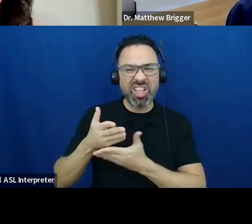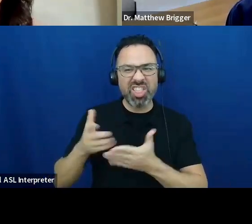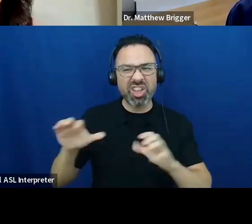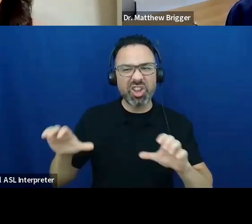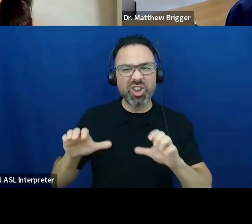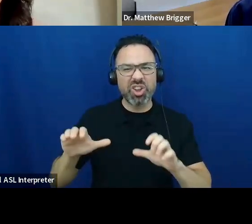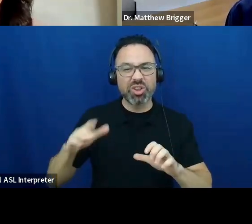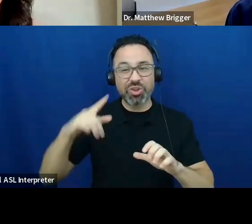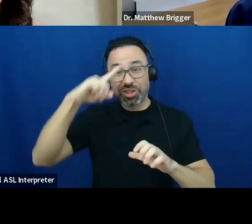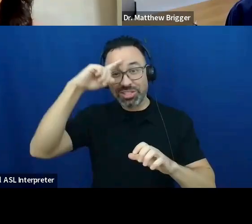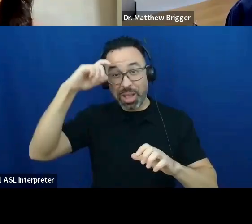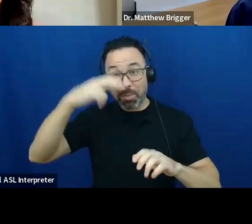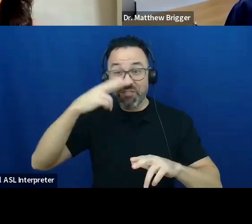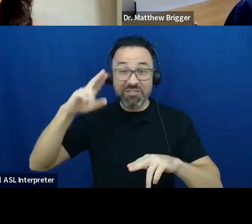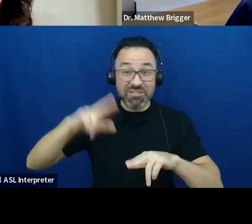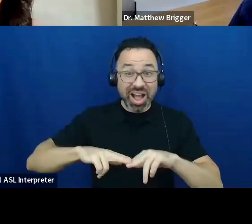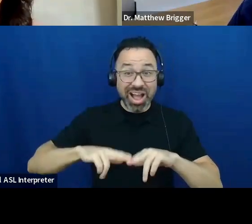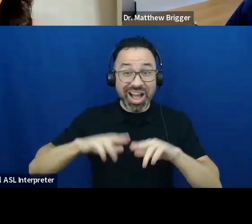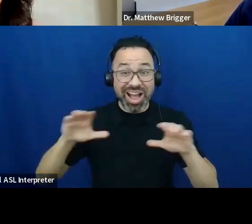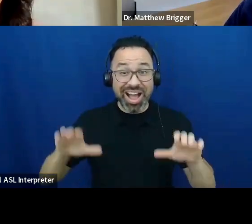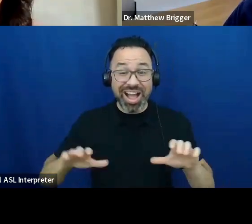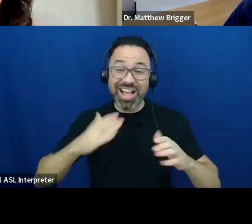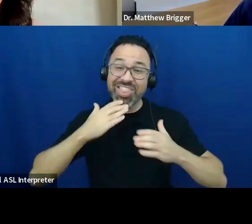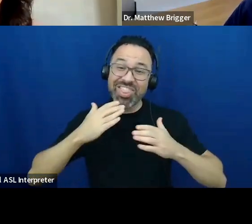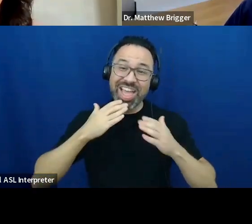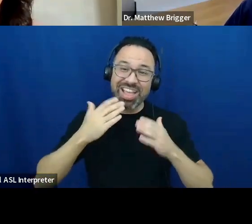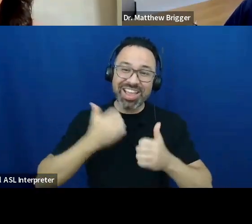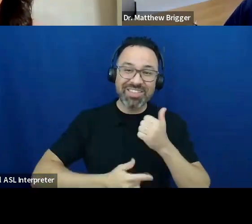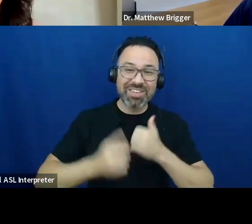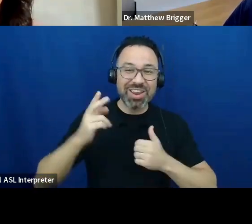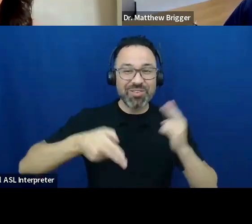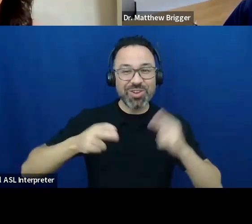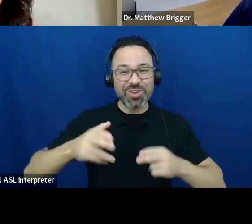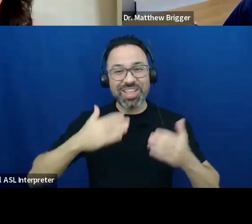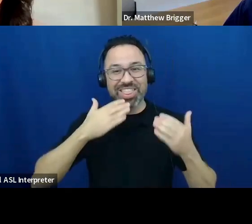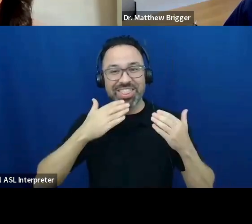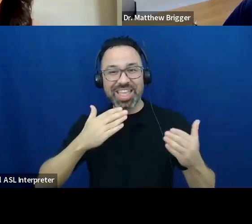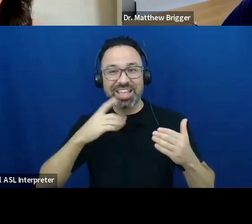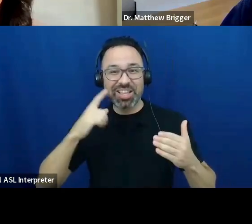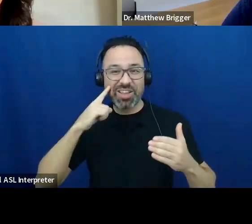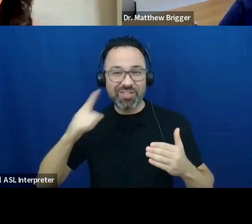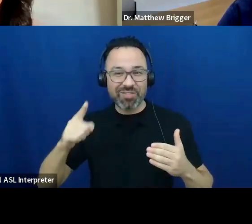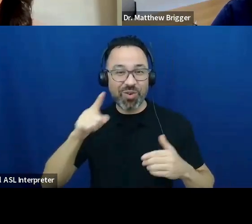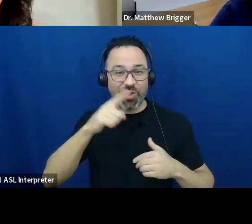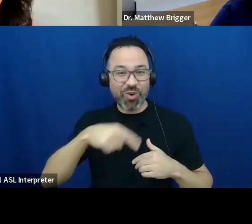during summer. So, thank you everybody for joining us. Thank you for